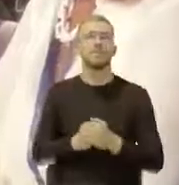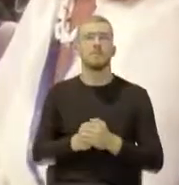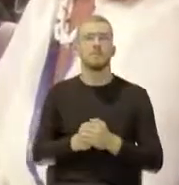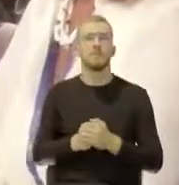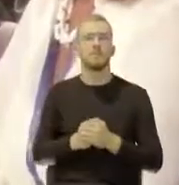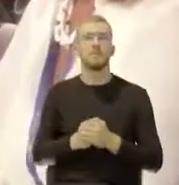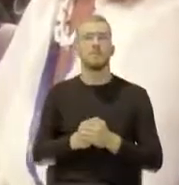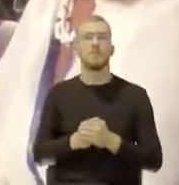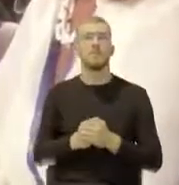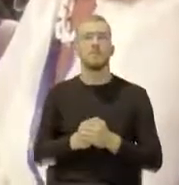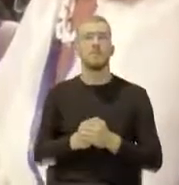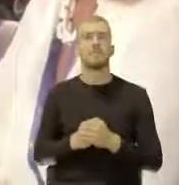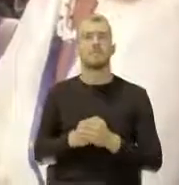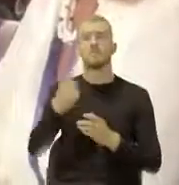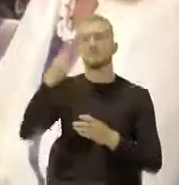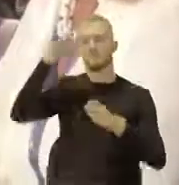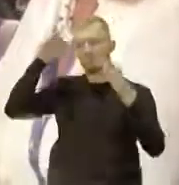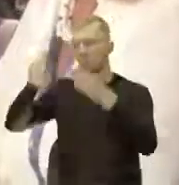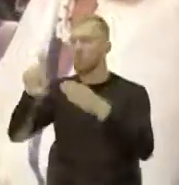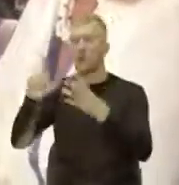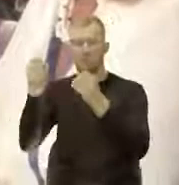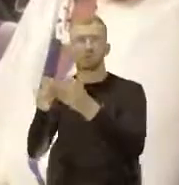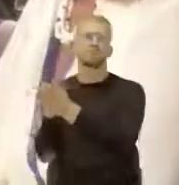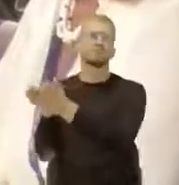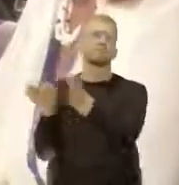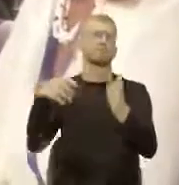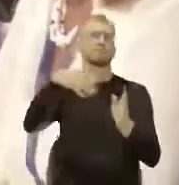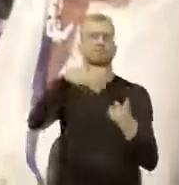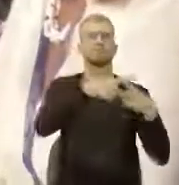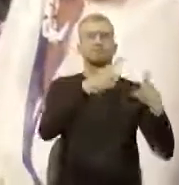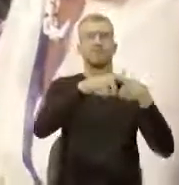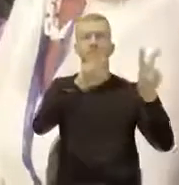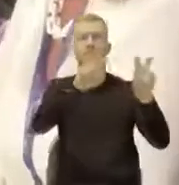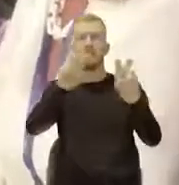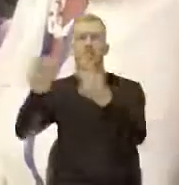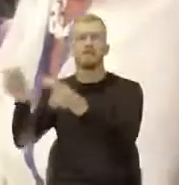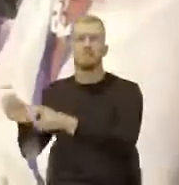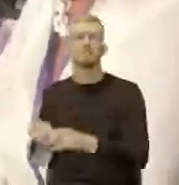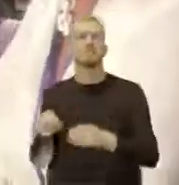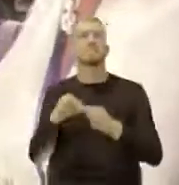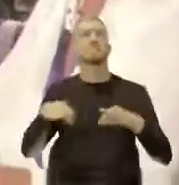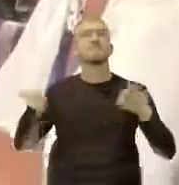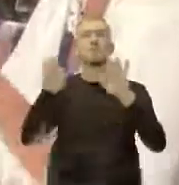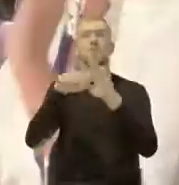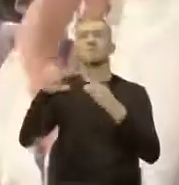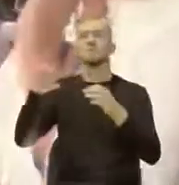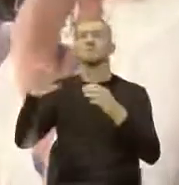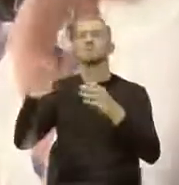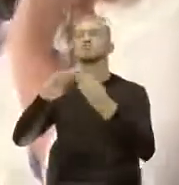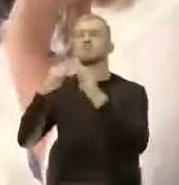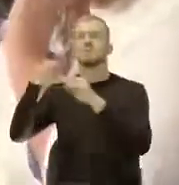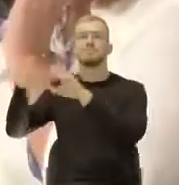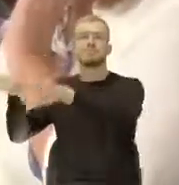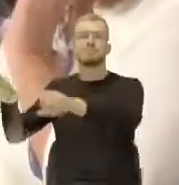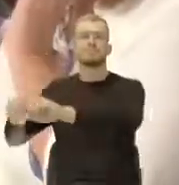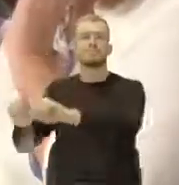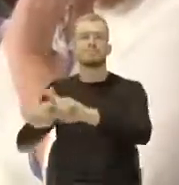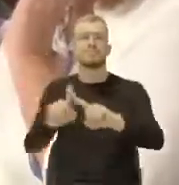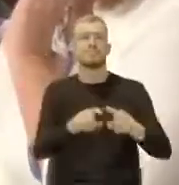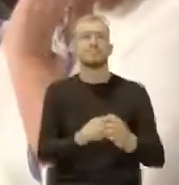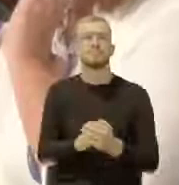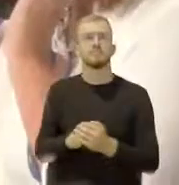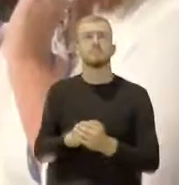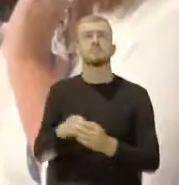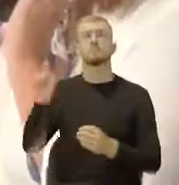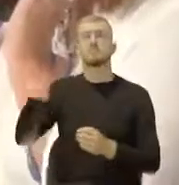is the key. So we need to work on those two levels. And finally, at the global level, we are so glad. I